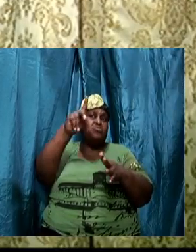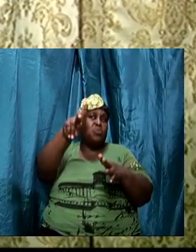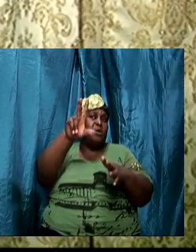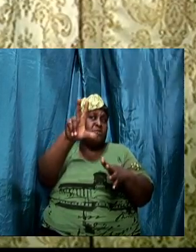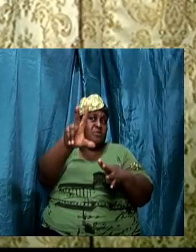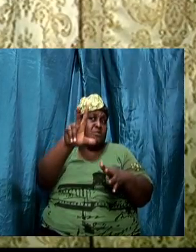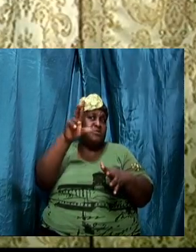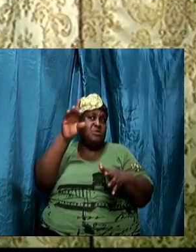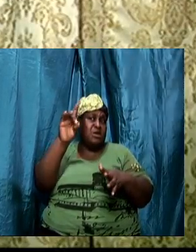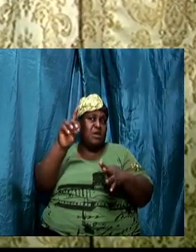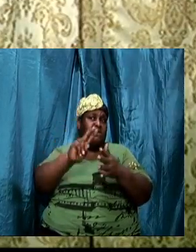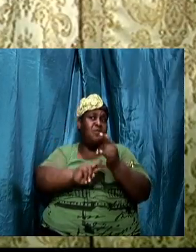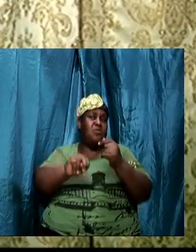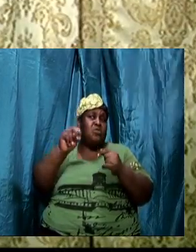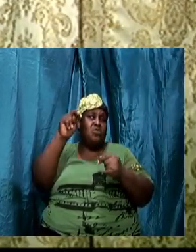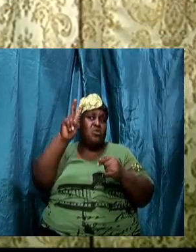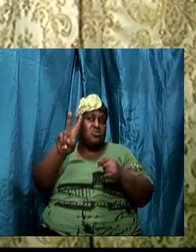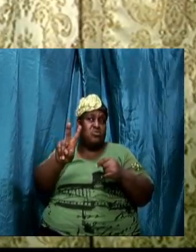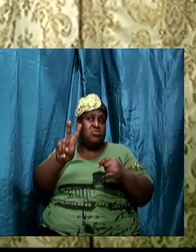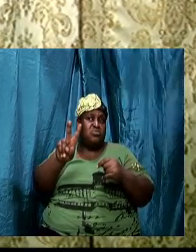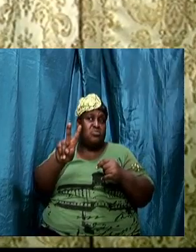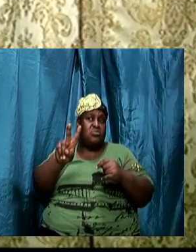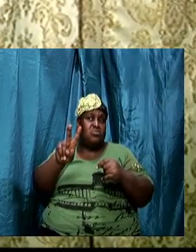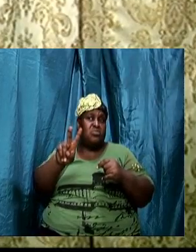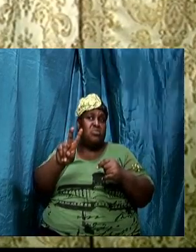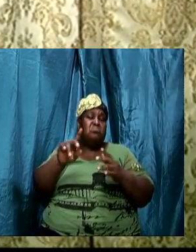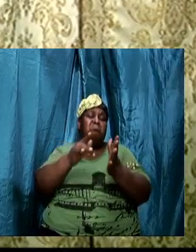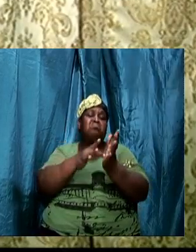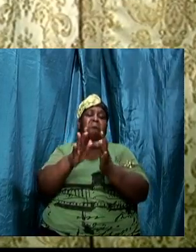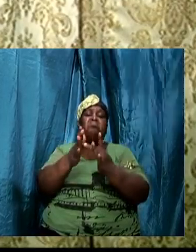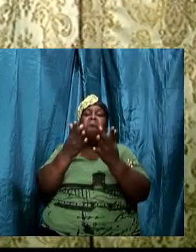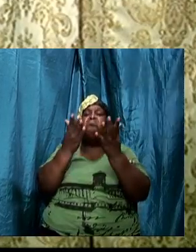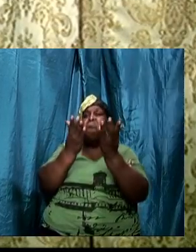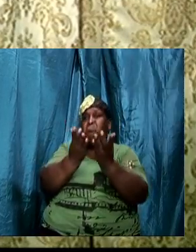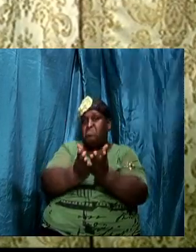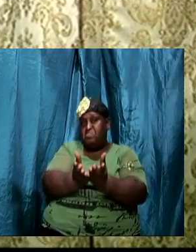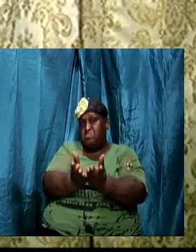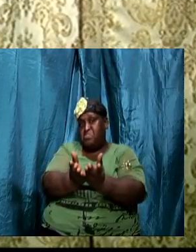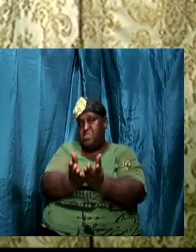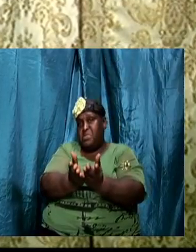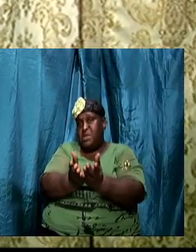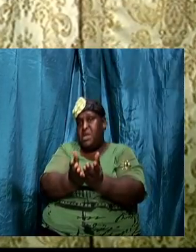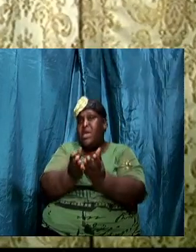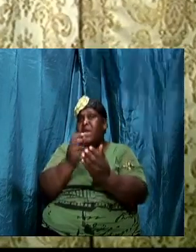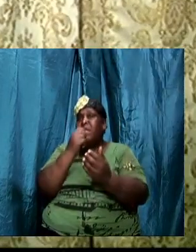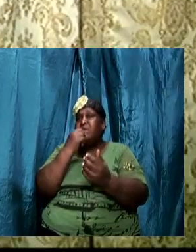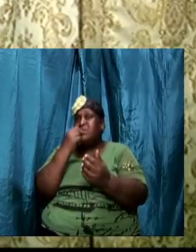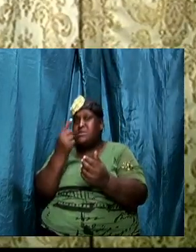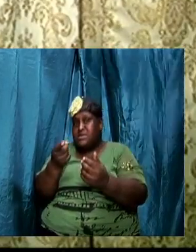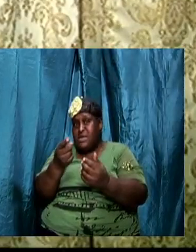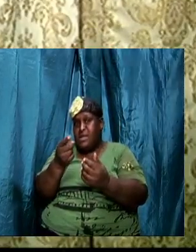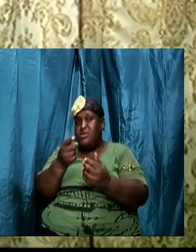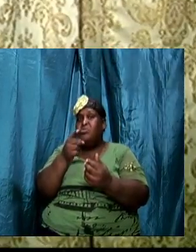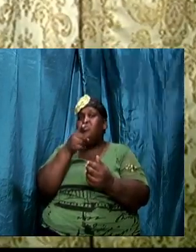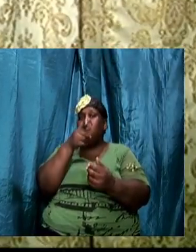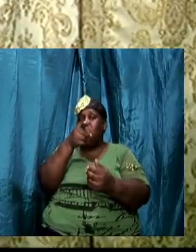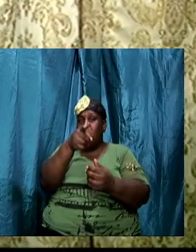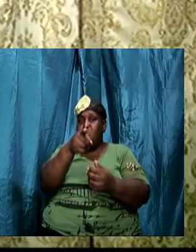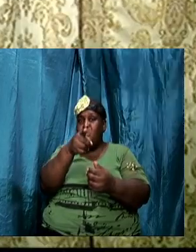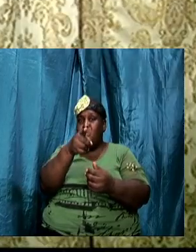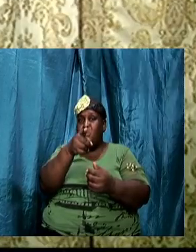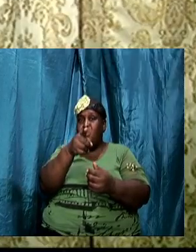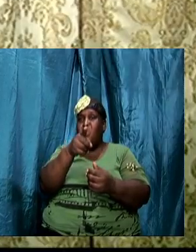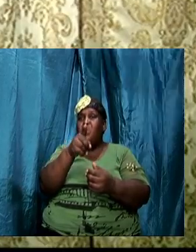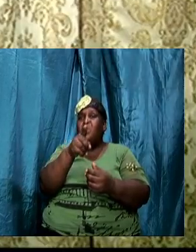verse 2, we are seeing where the Bible is describing in no